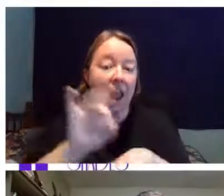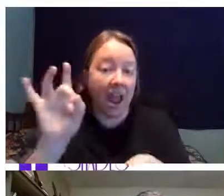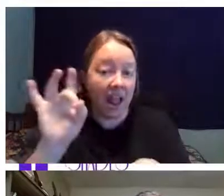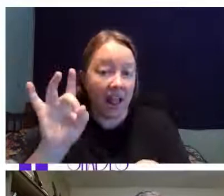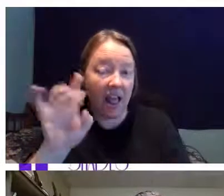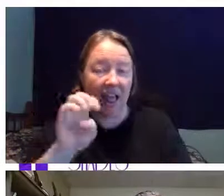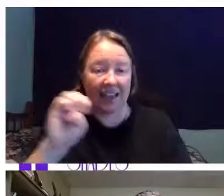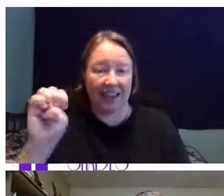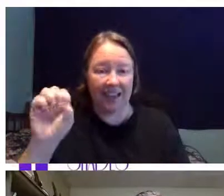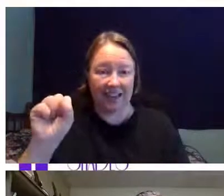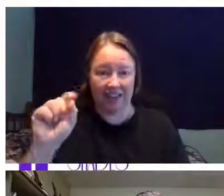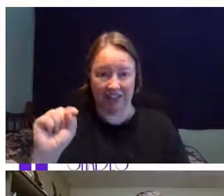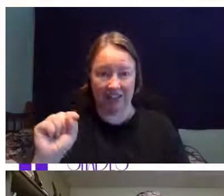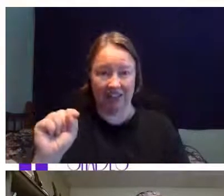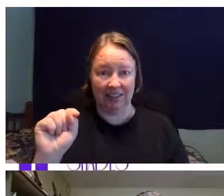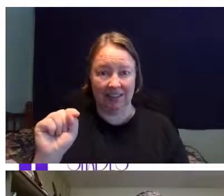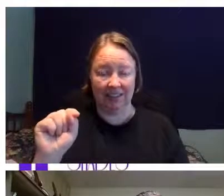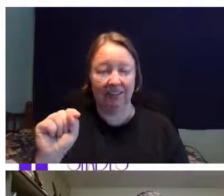Eastern time.